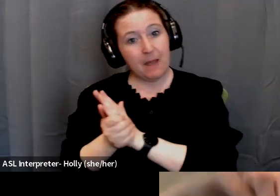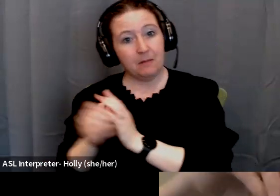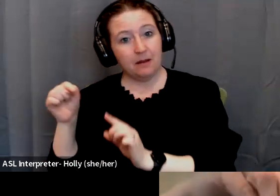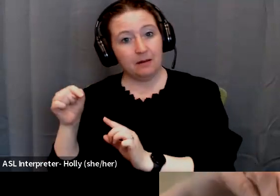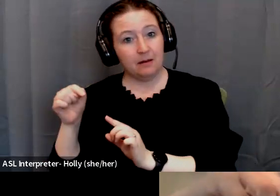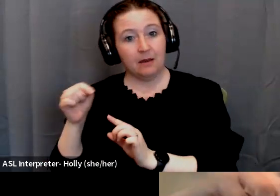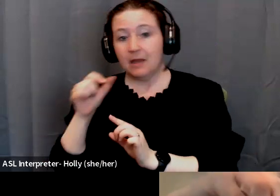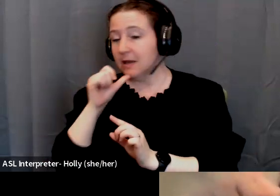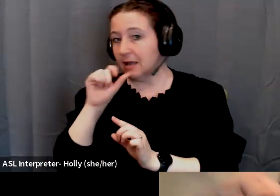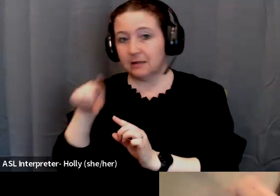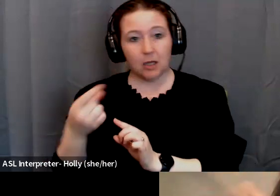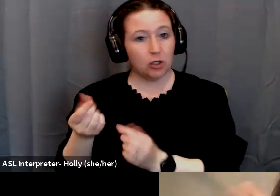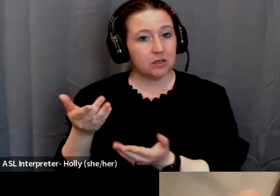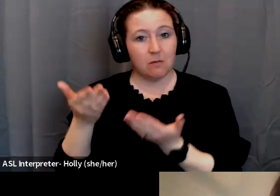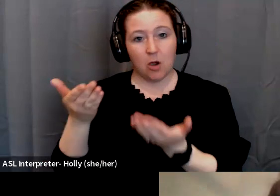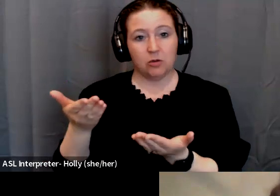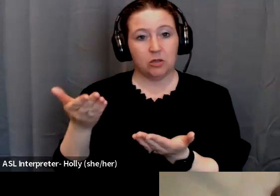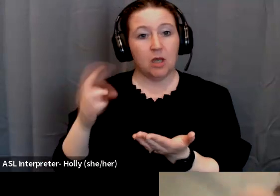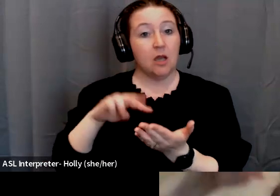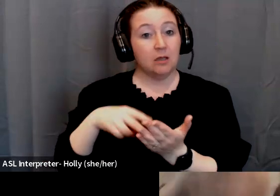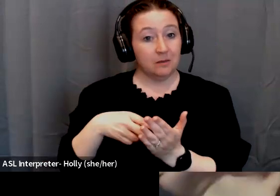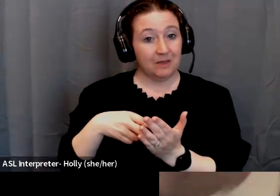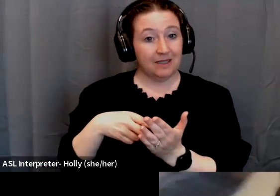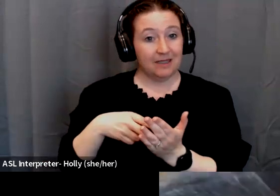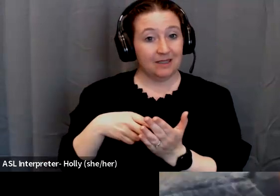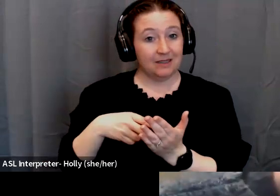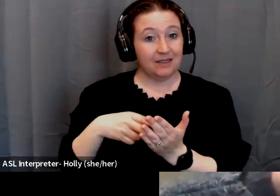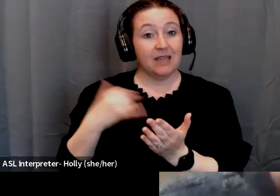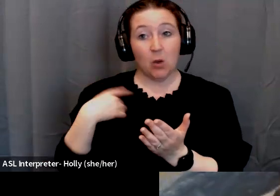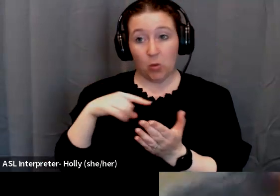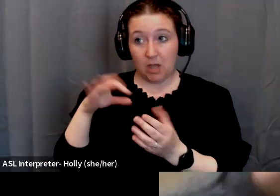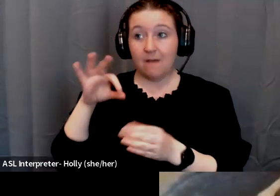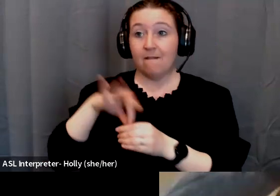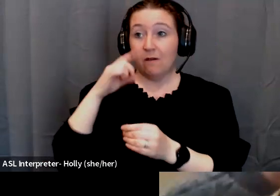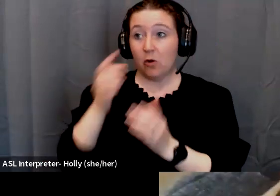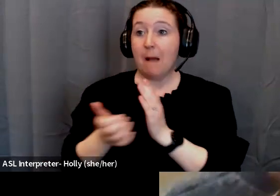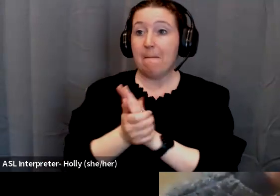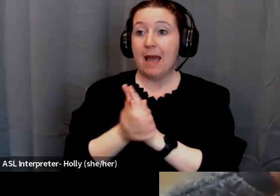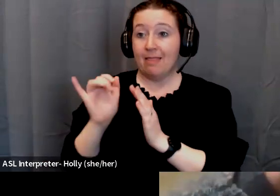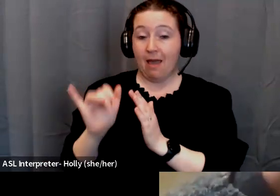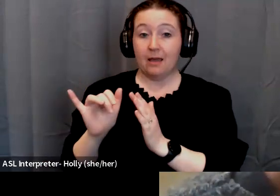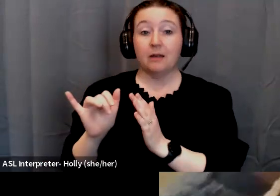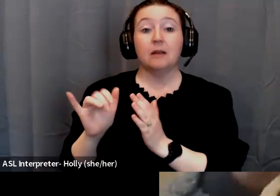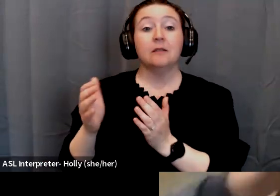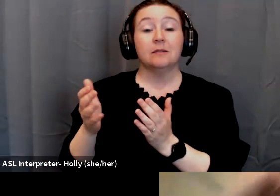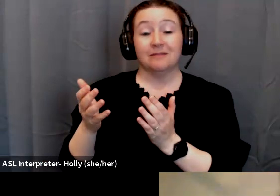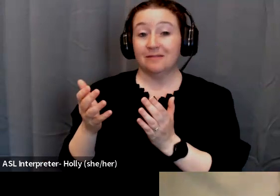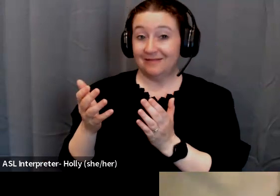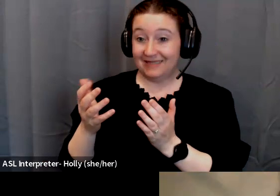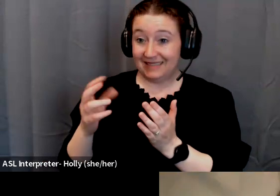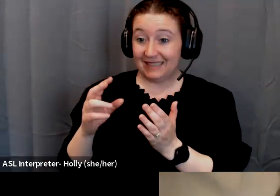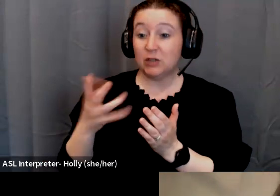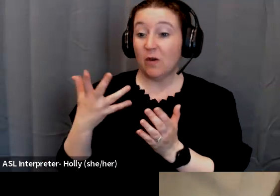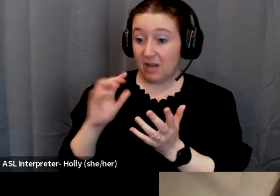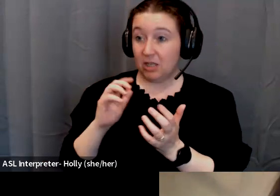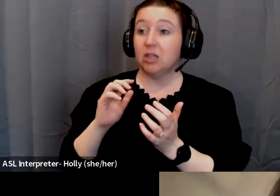a standalone motion. So all that means is now we voted to amend, but on the floor now is, right